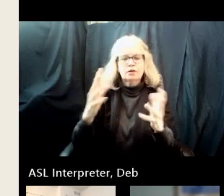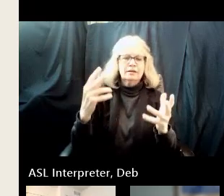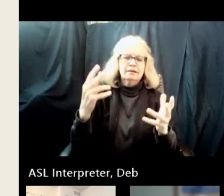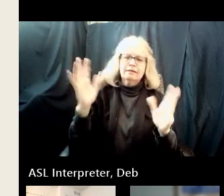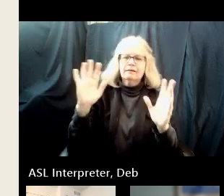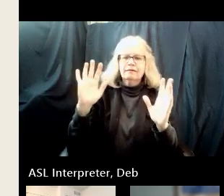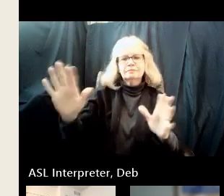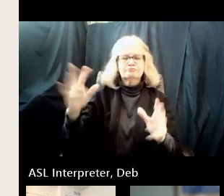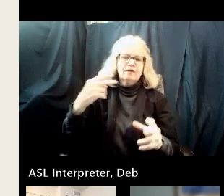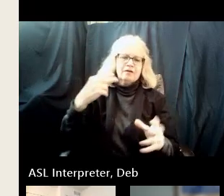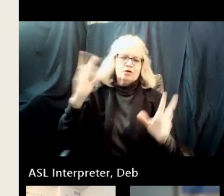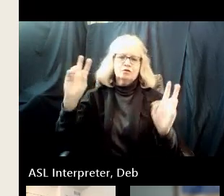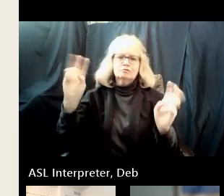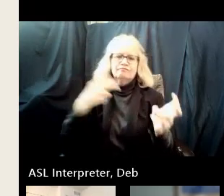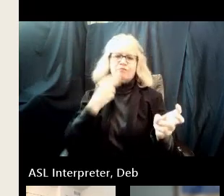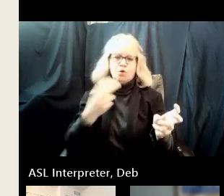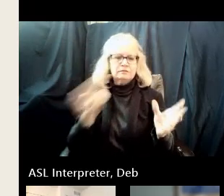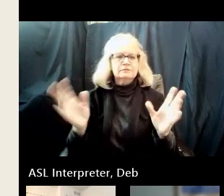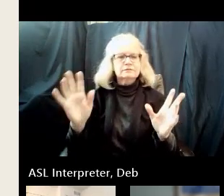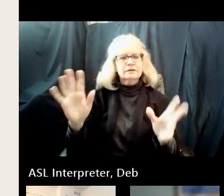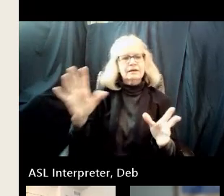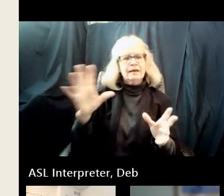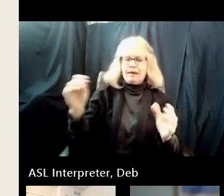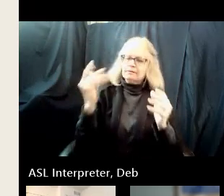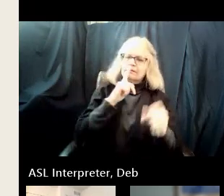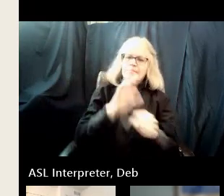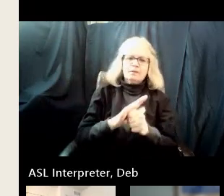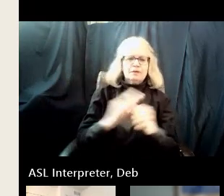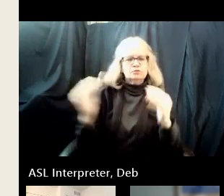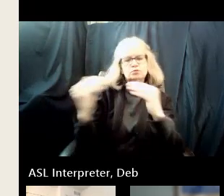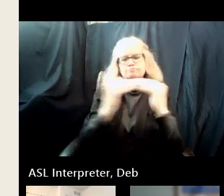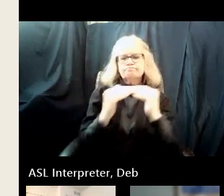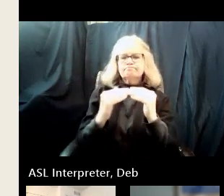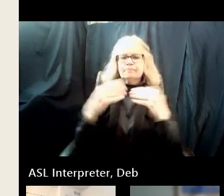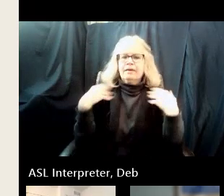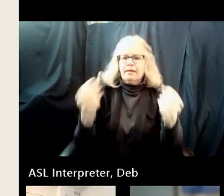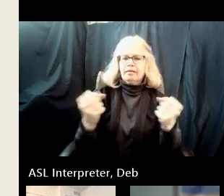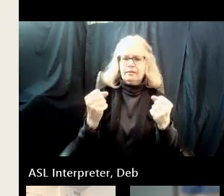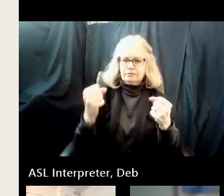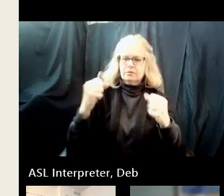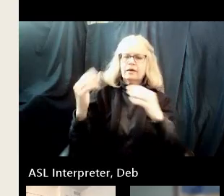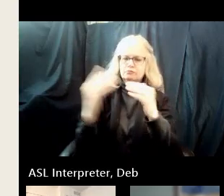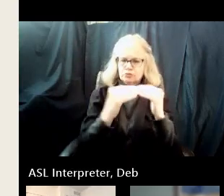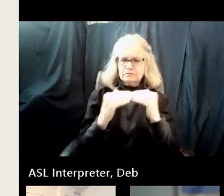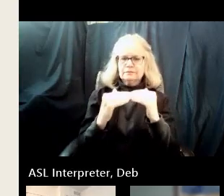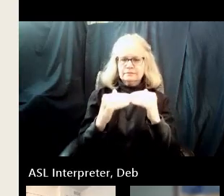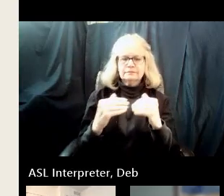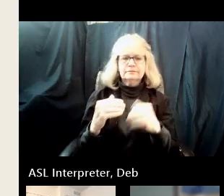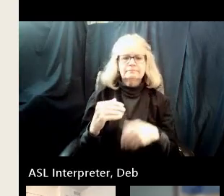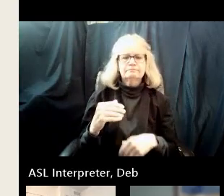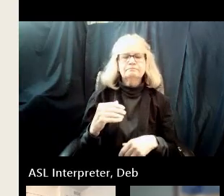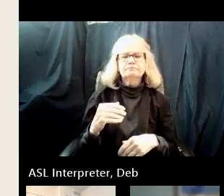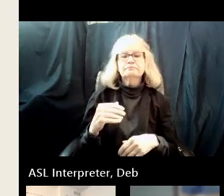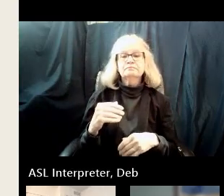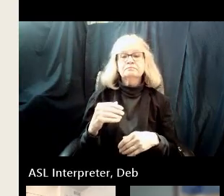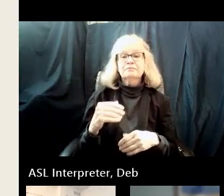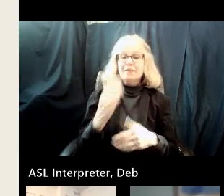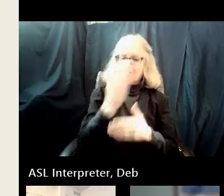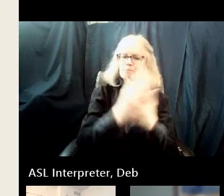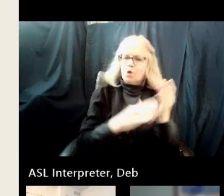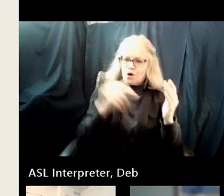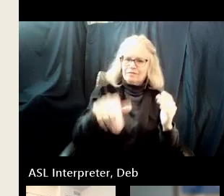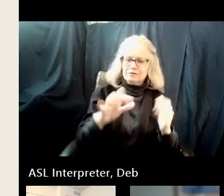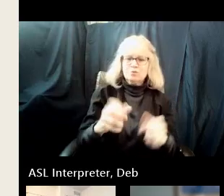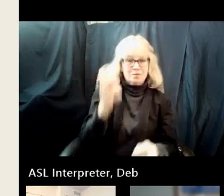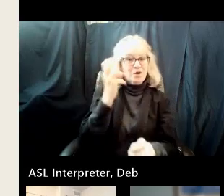truth and a commitment to equity, healing, and justice. And that also means that a portion of it is going to be difficult to